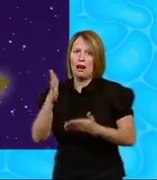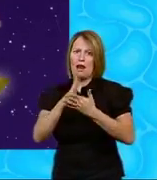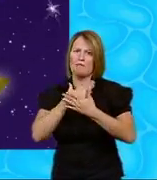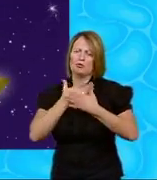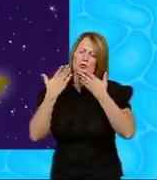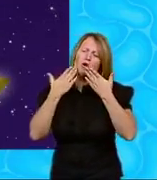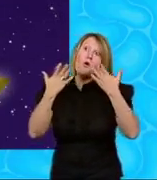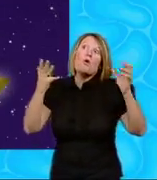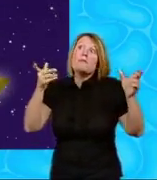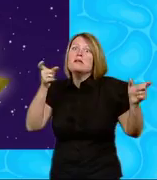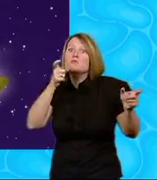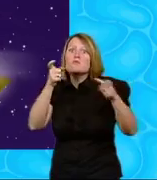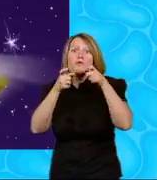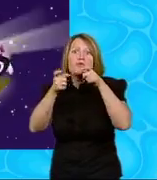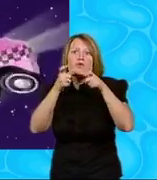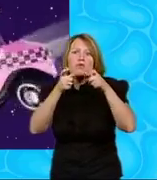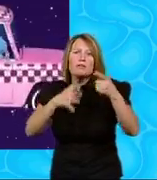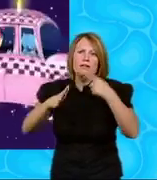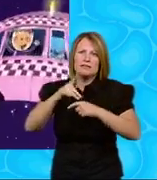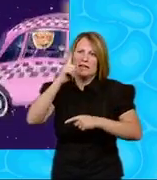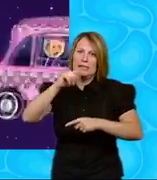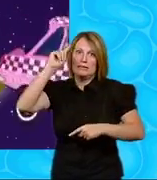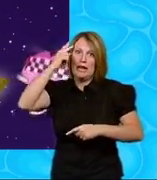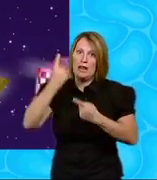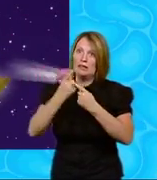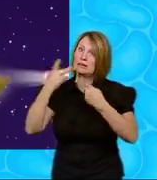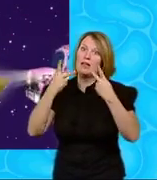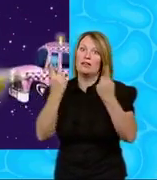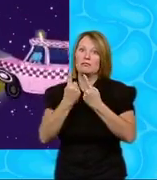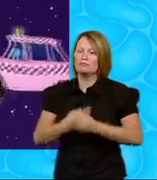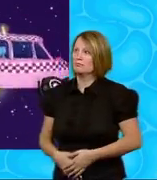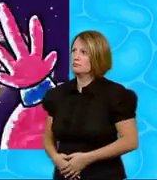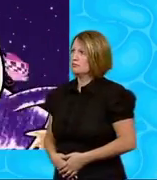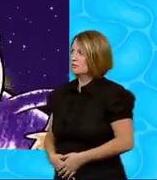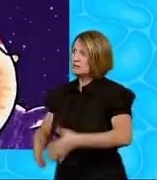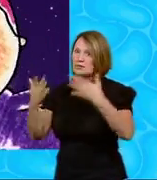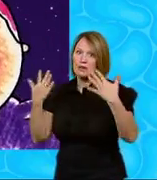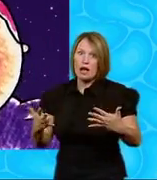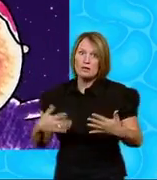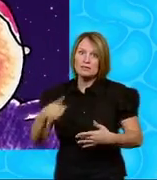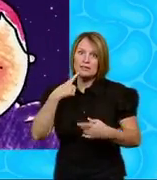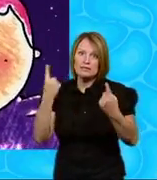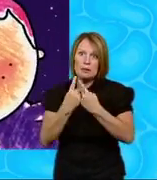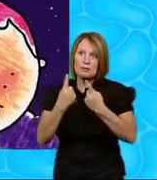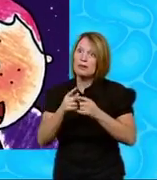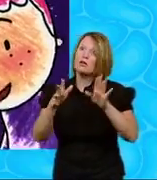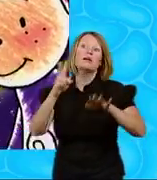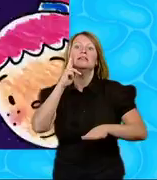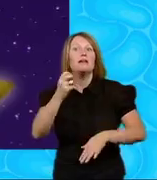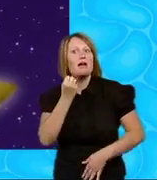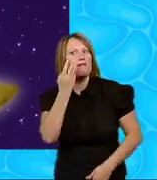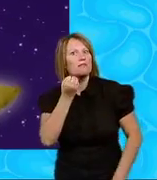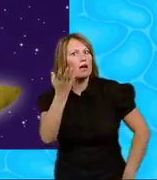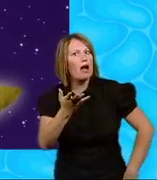too. She's always acting silly and you'll often hear her say, now that's something you don't see every day.